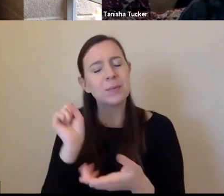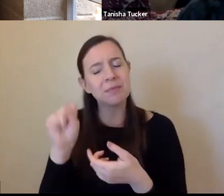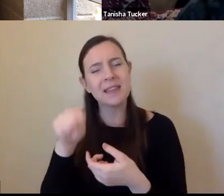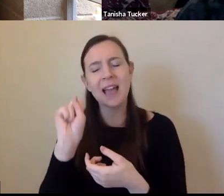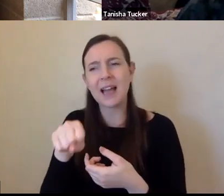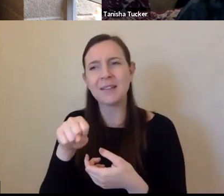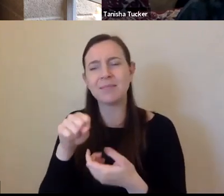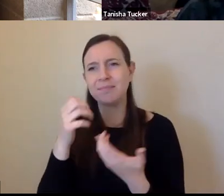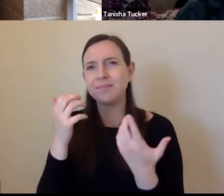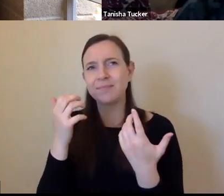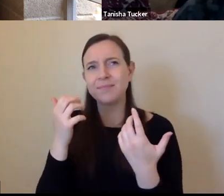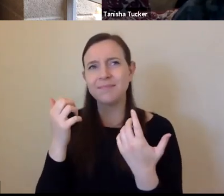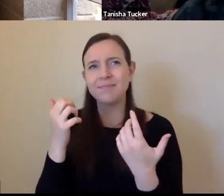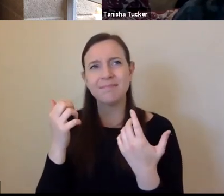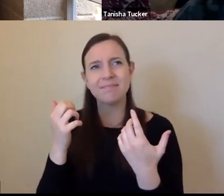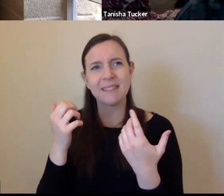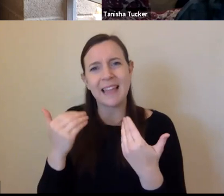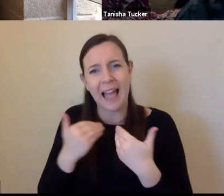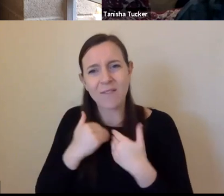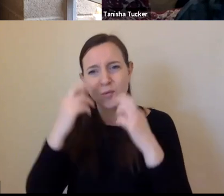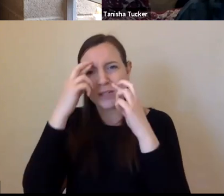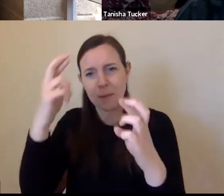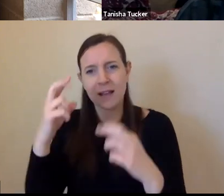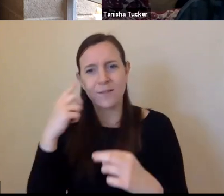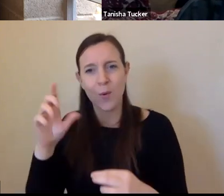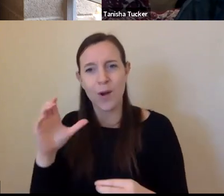that respect for it, and also knowing that